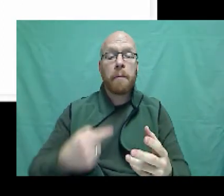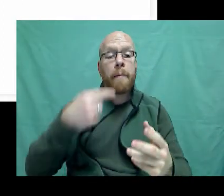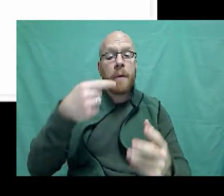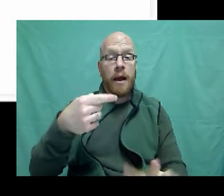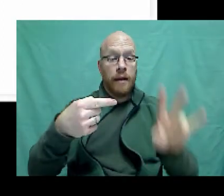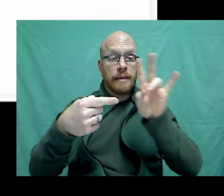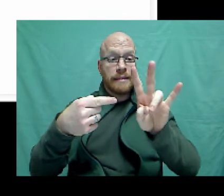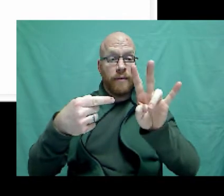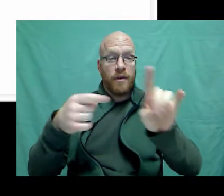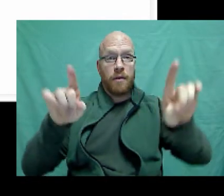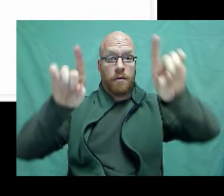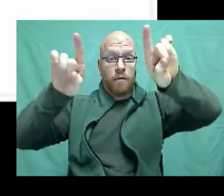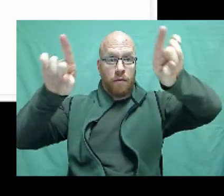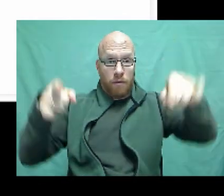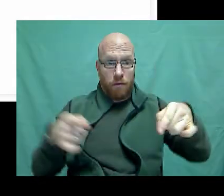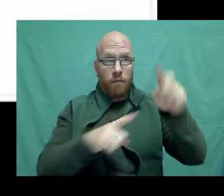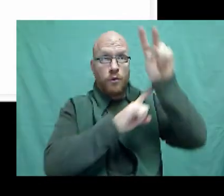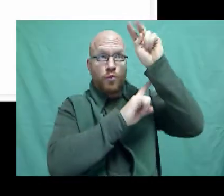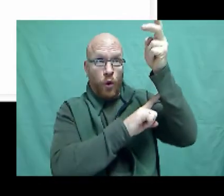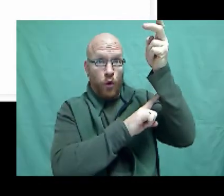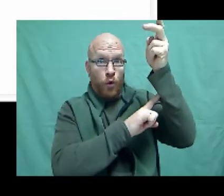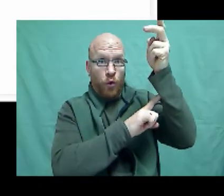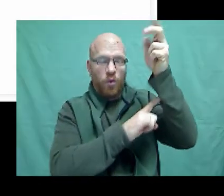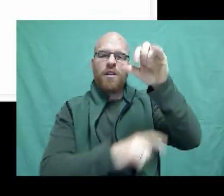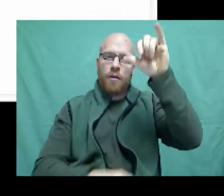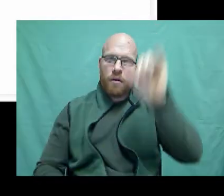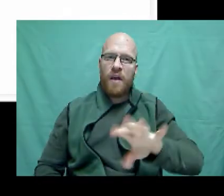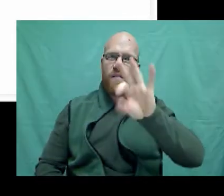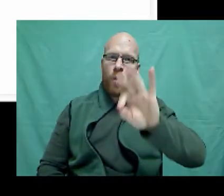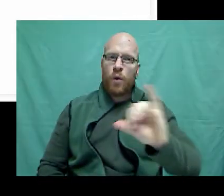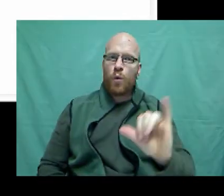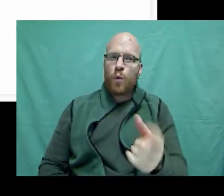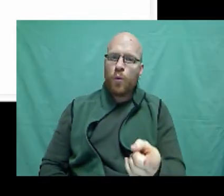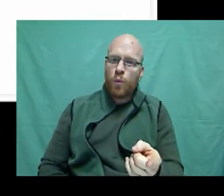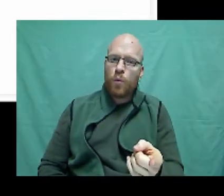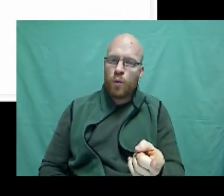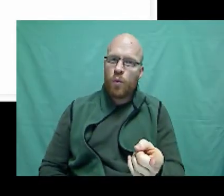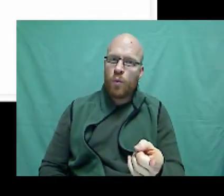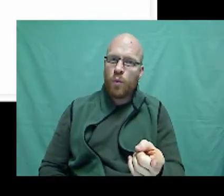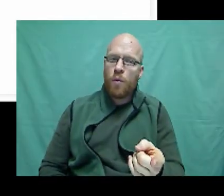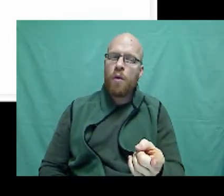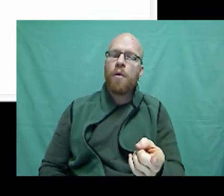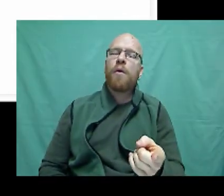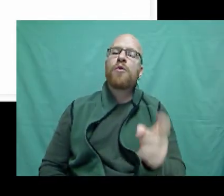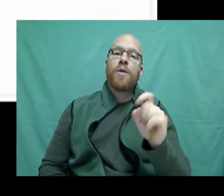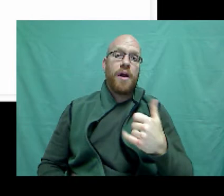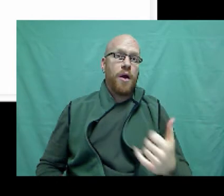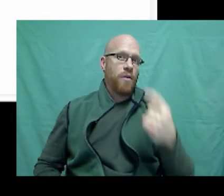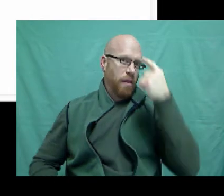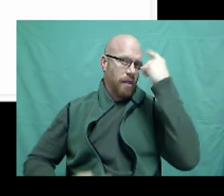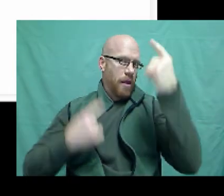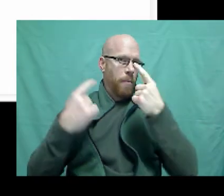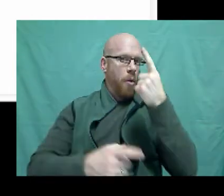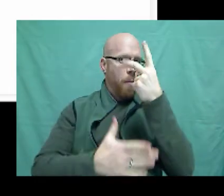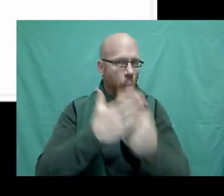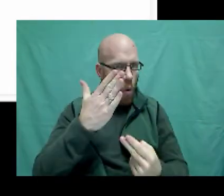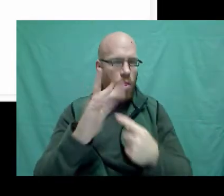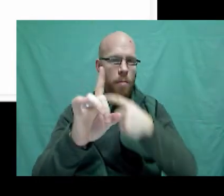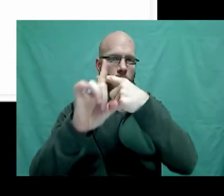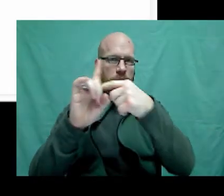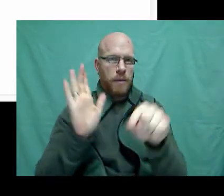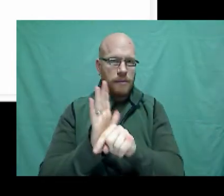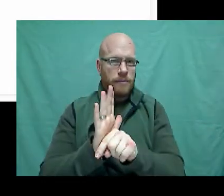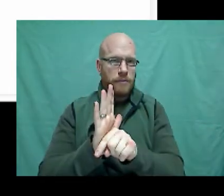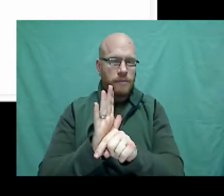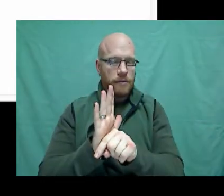negative 7 squared is also 49. Now we have to think about two answers